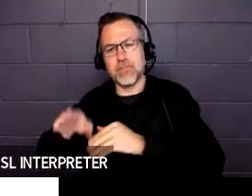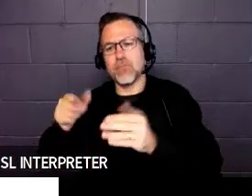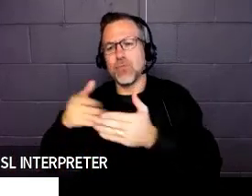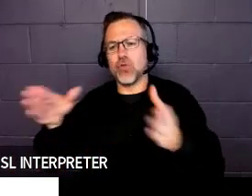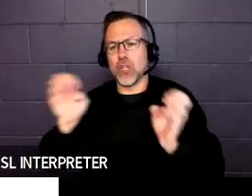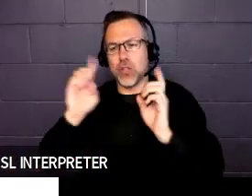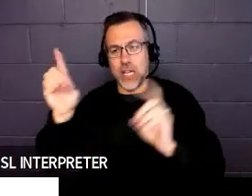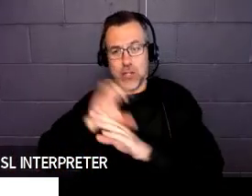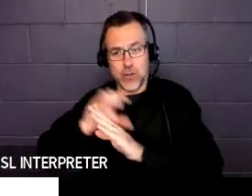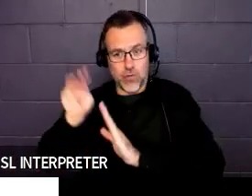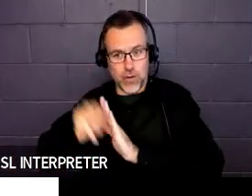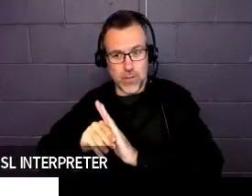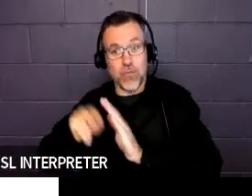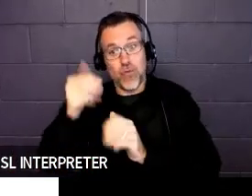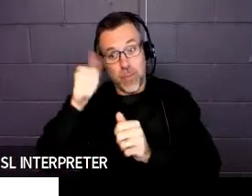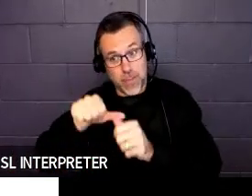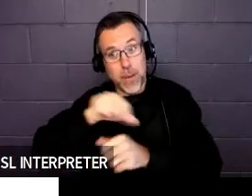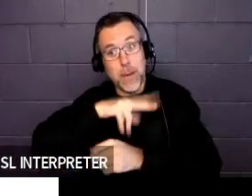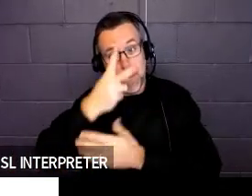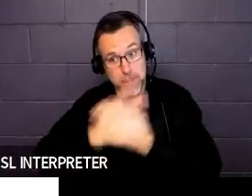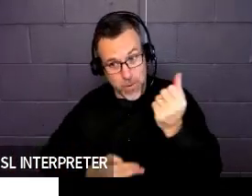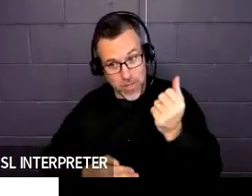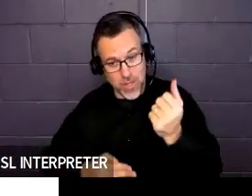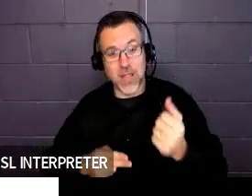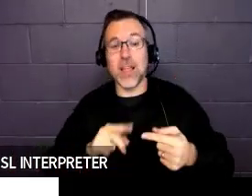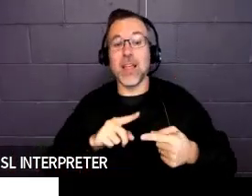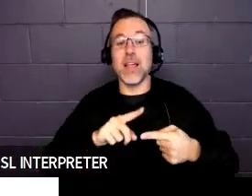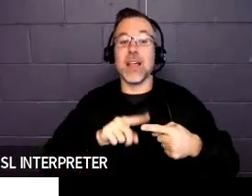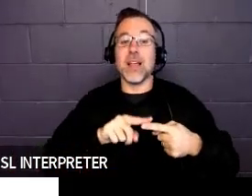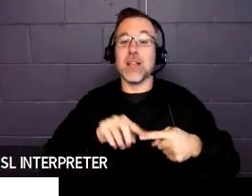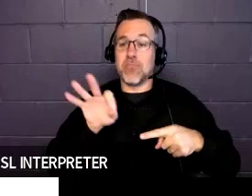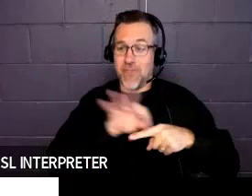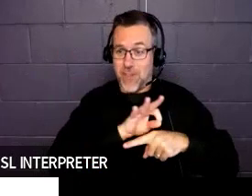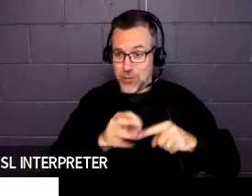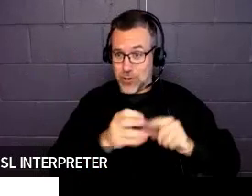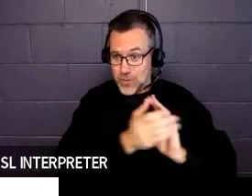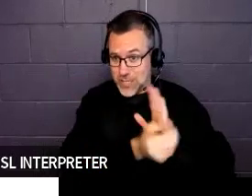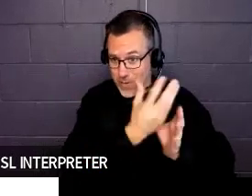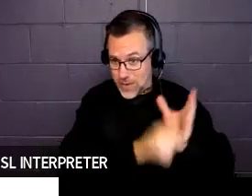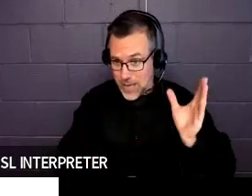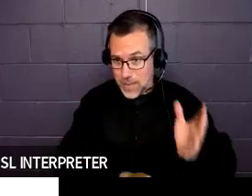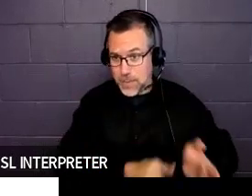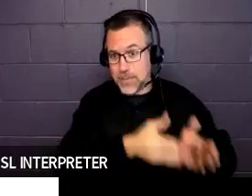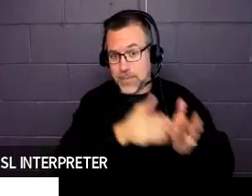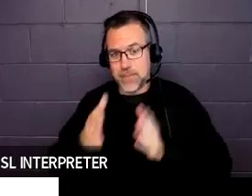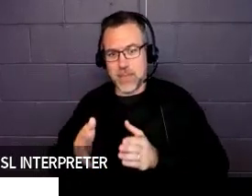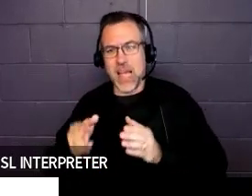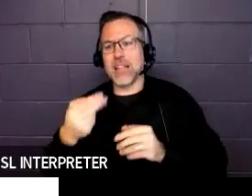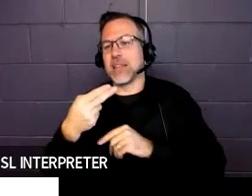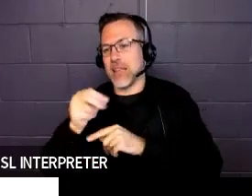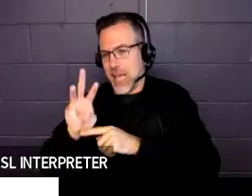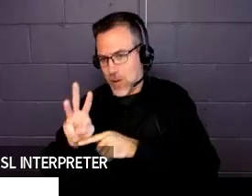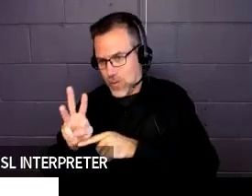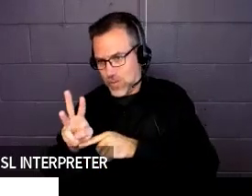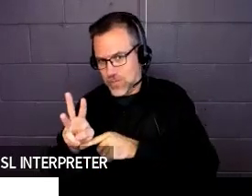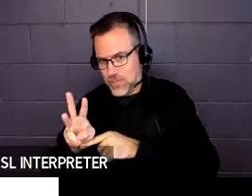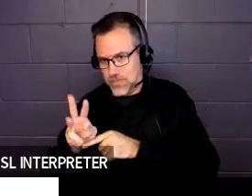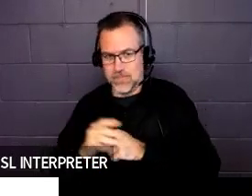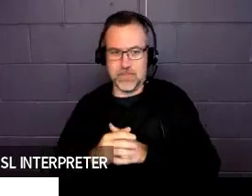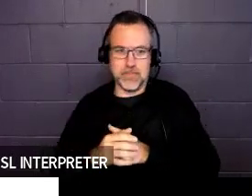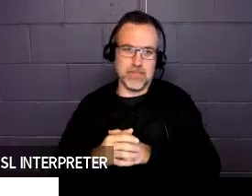So remember to include both. You need the functional skill gaps and the how statement.